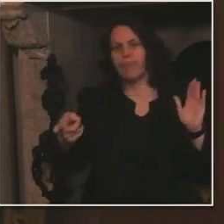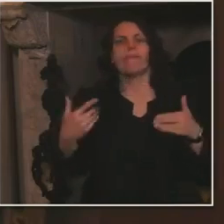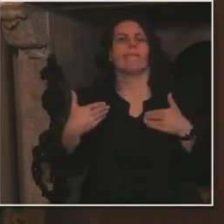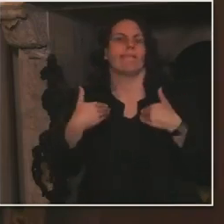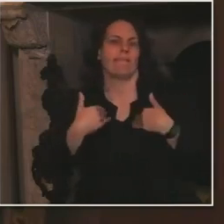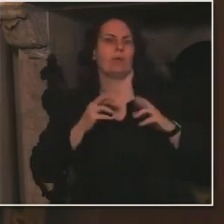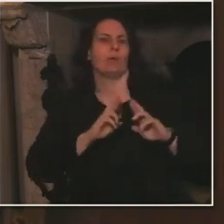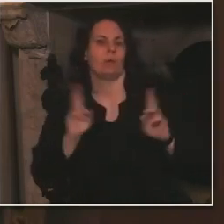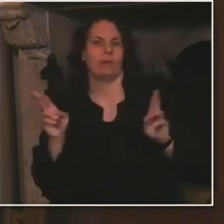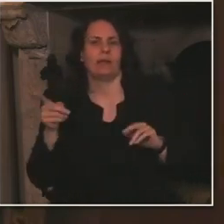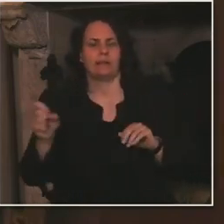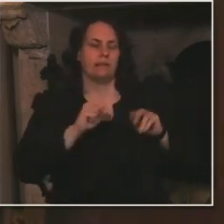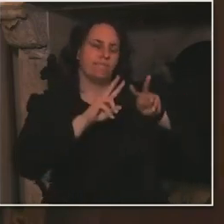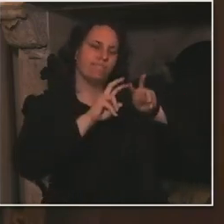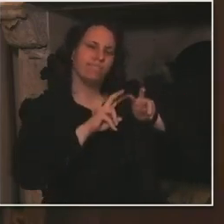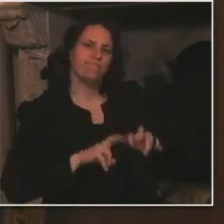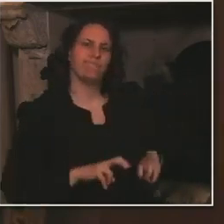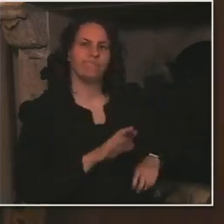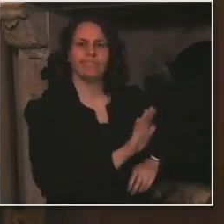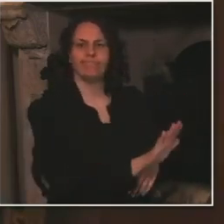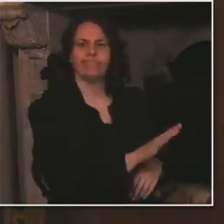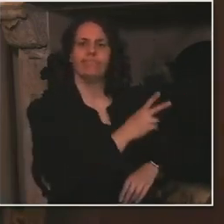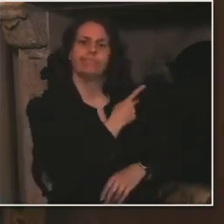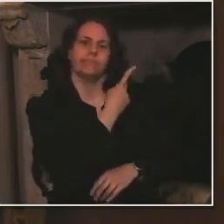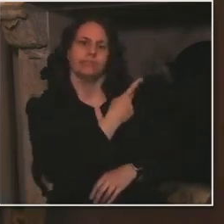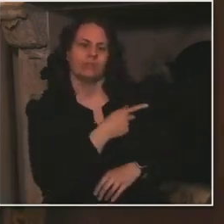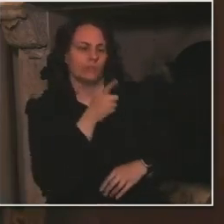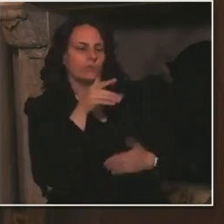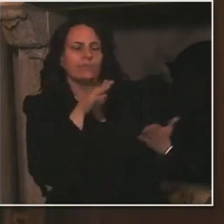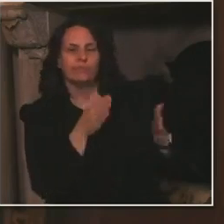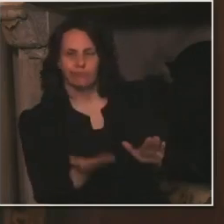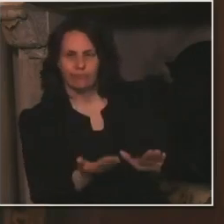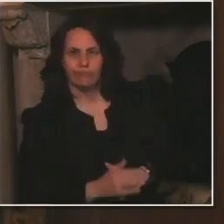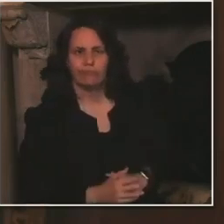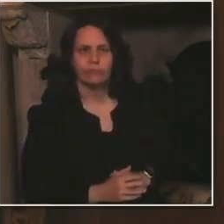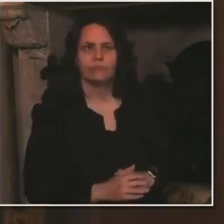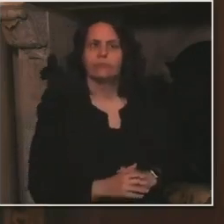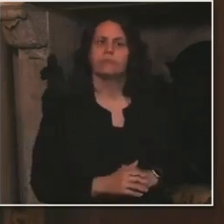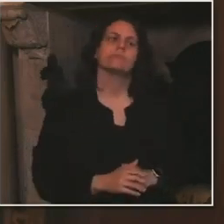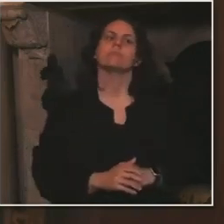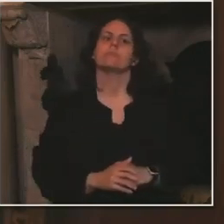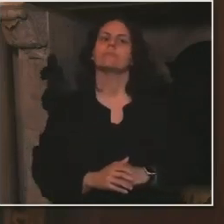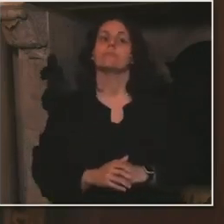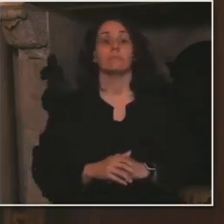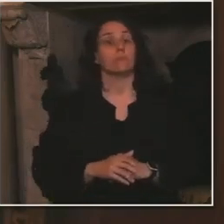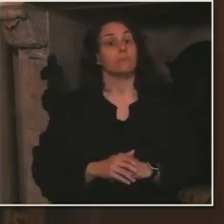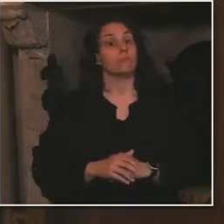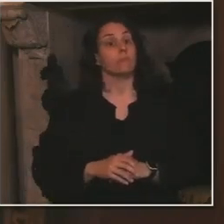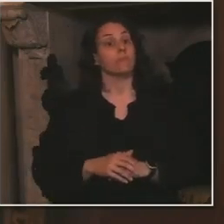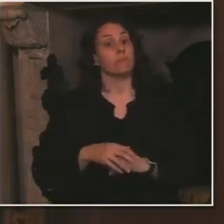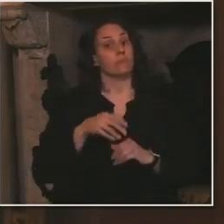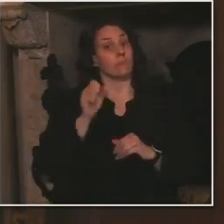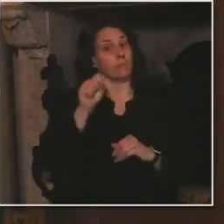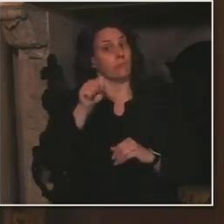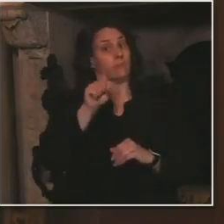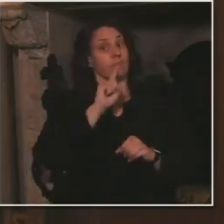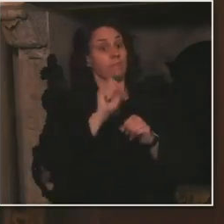some infection control guidance as well. So that is something that can happen, and those are decisions that are made at the local